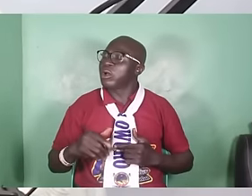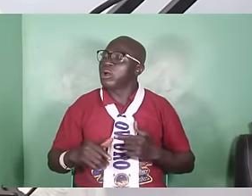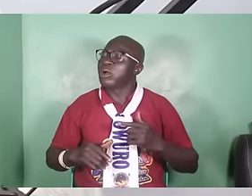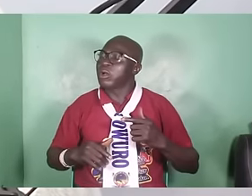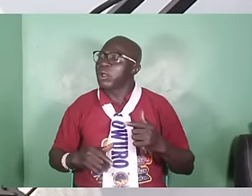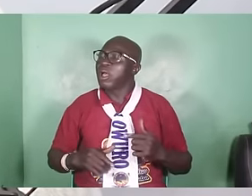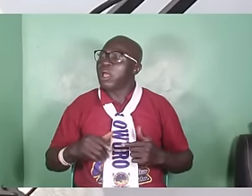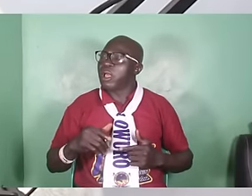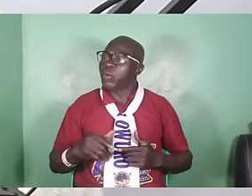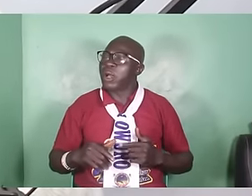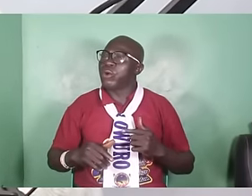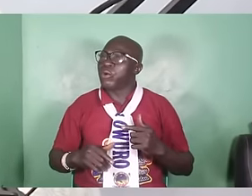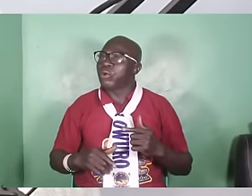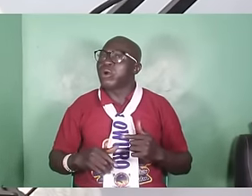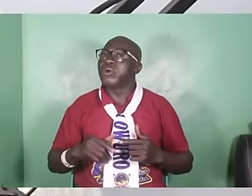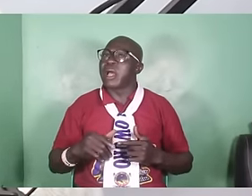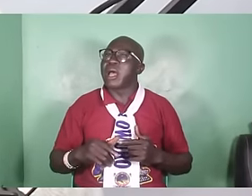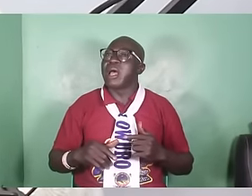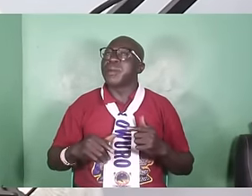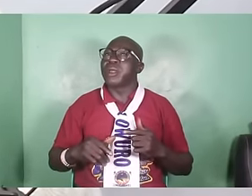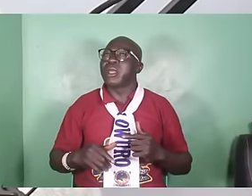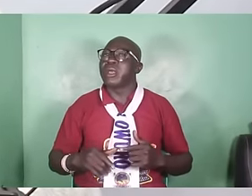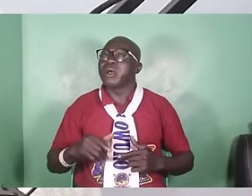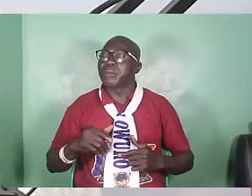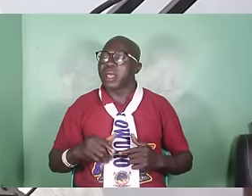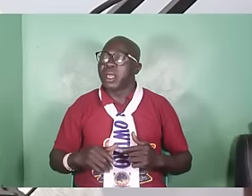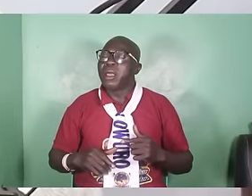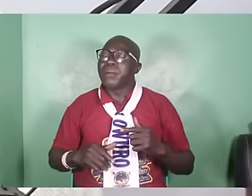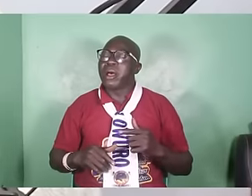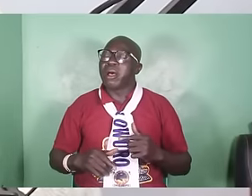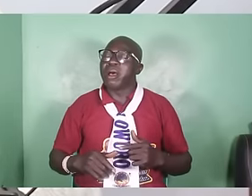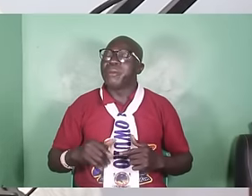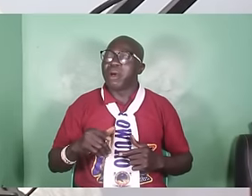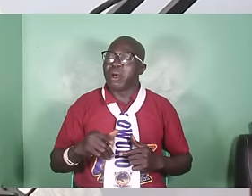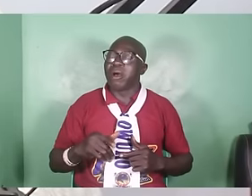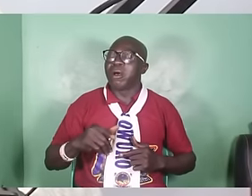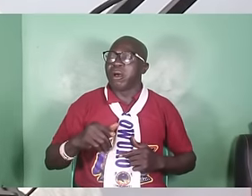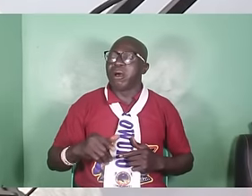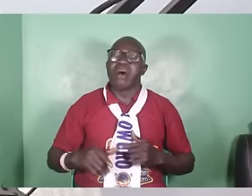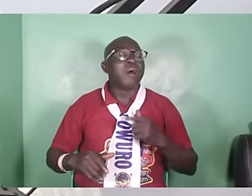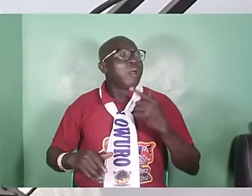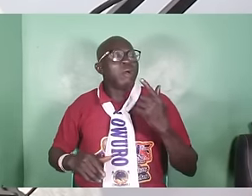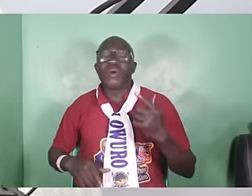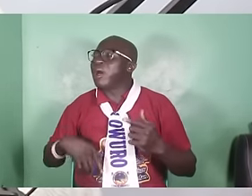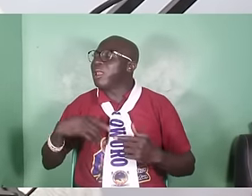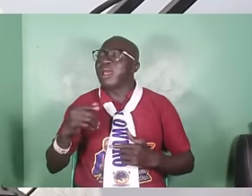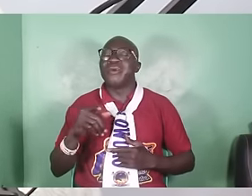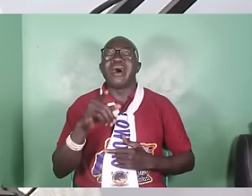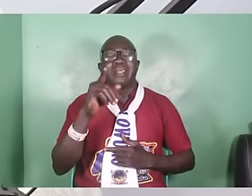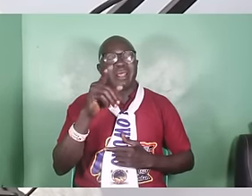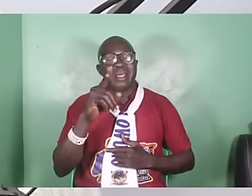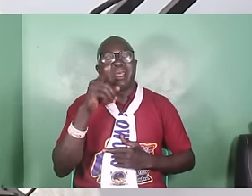to Ewa ogore pe ope ma bo